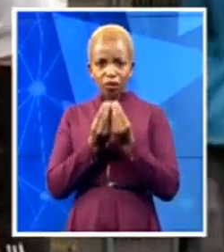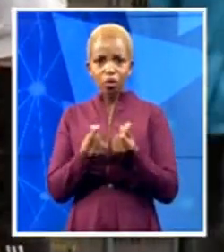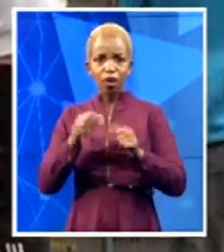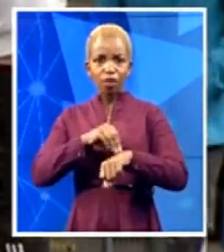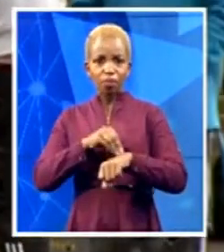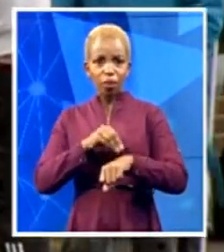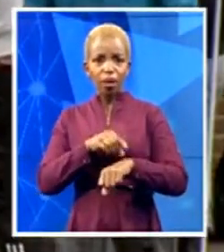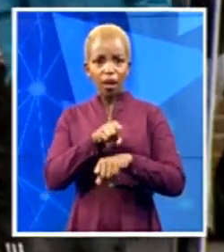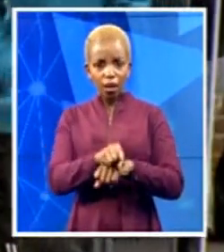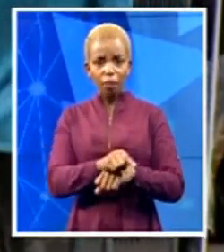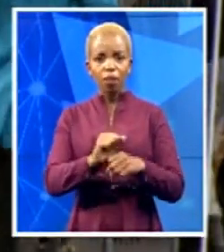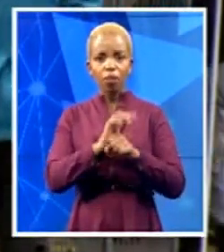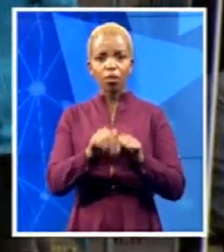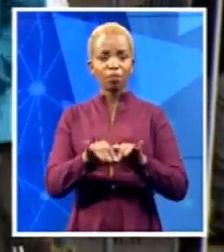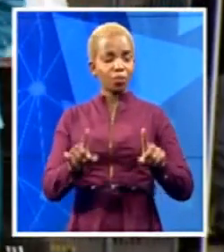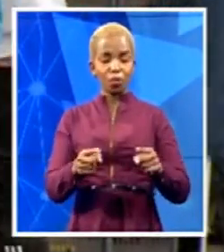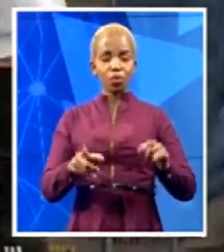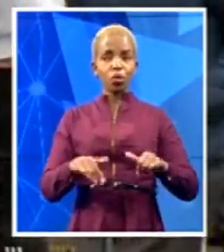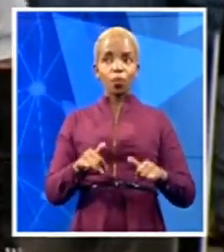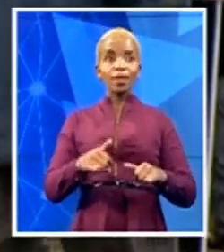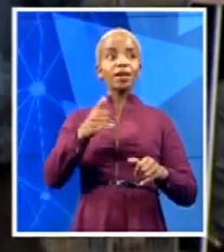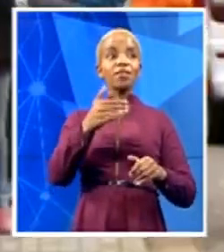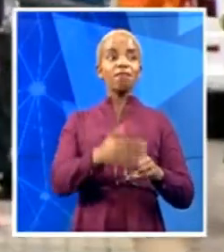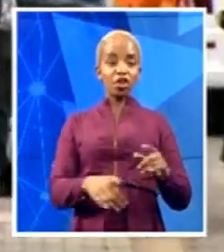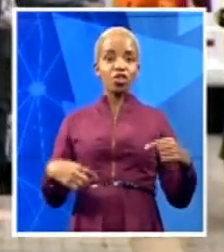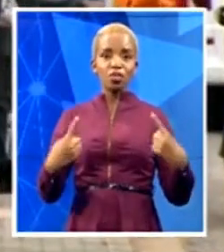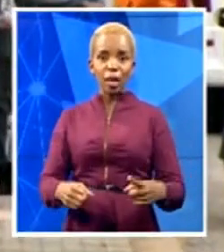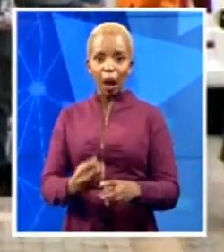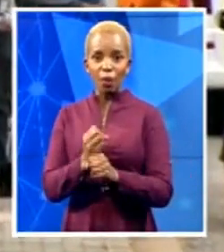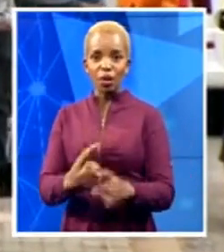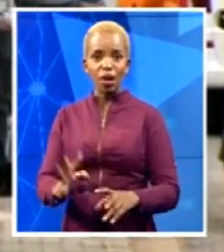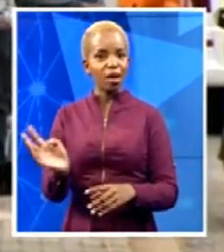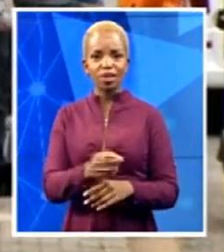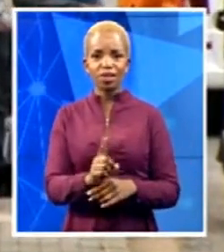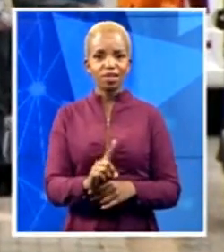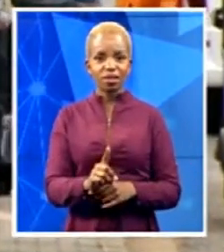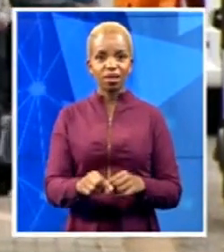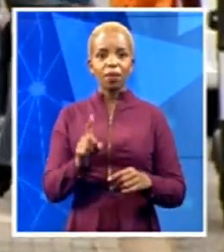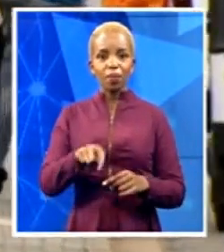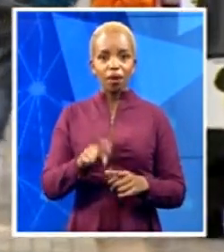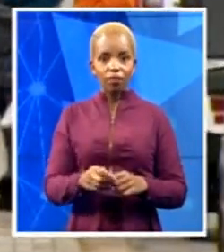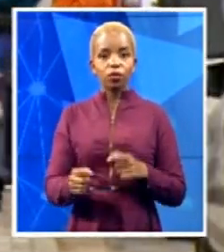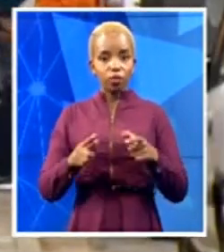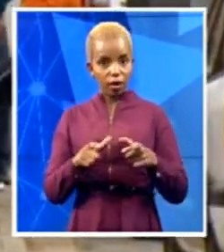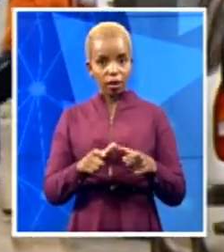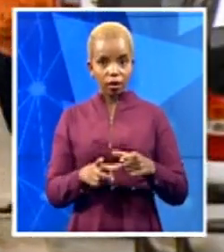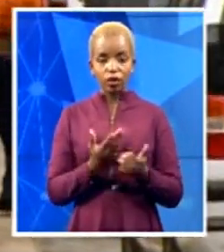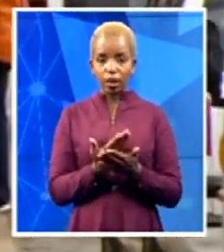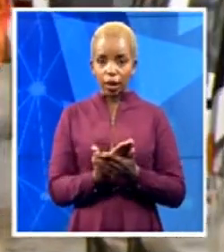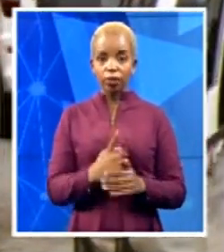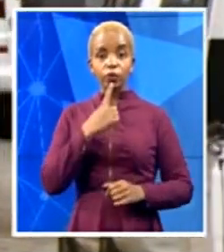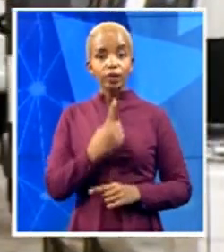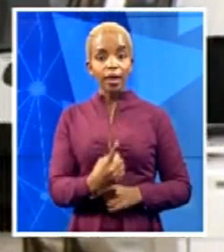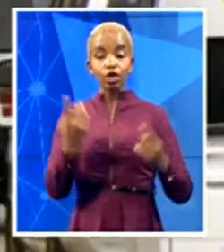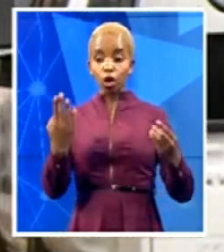all at the same time basically means doomsday for South Africa. We then need to be able to say lockdown alone is not a